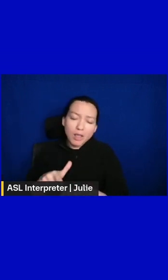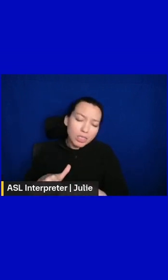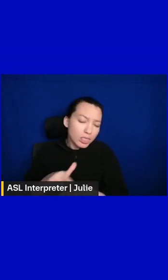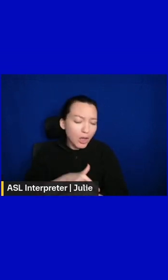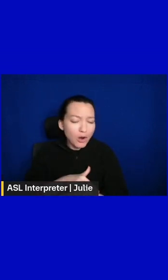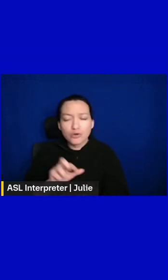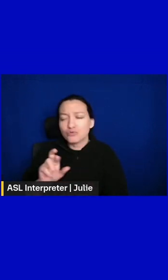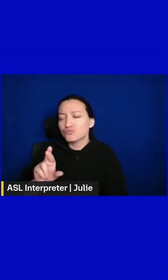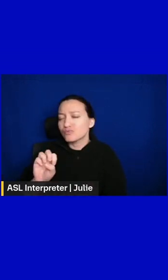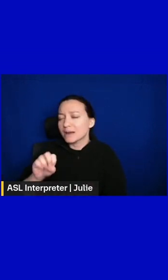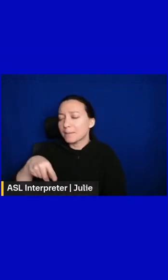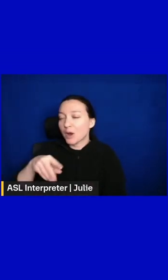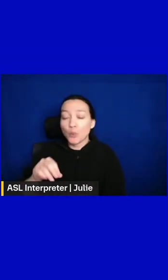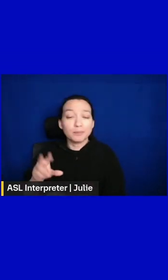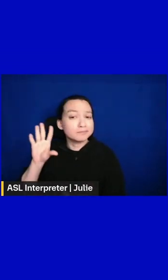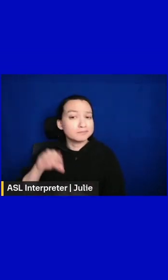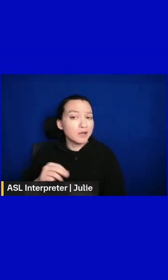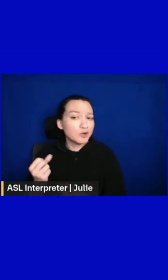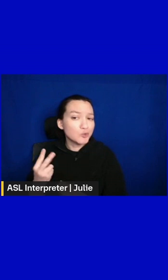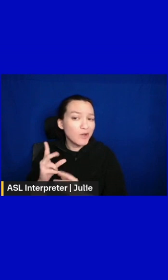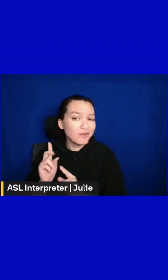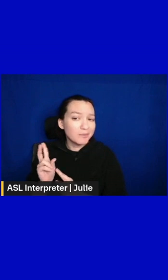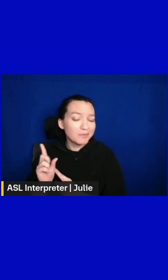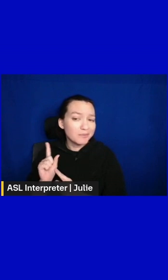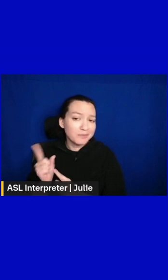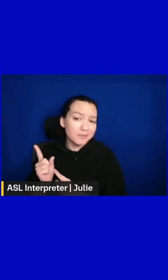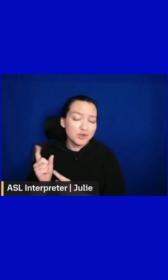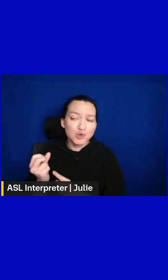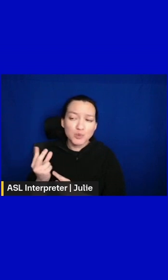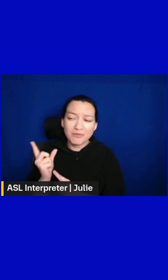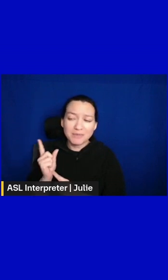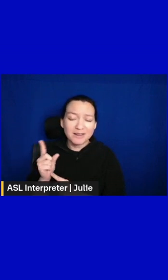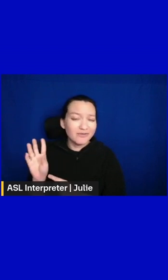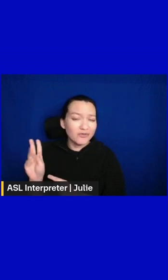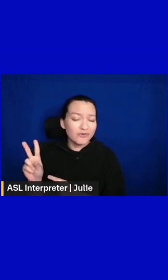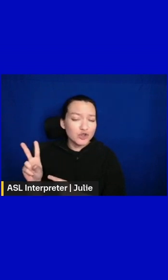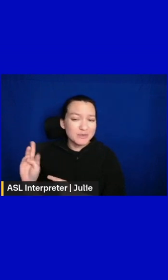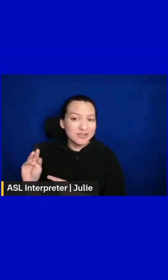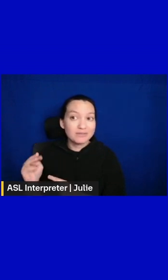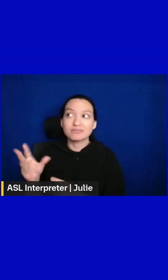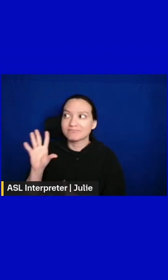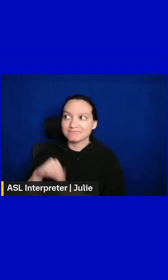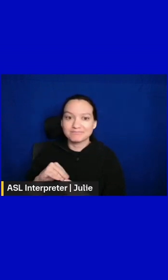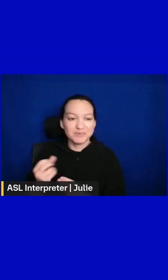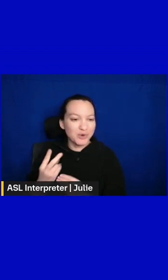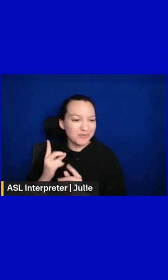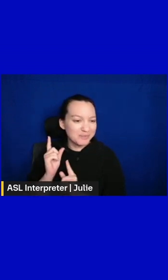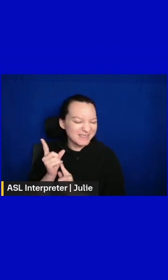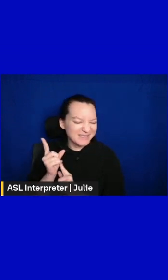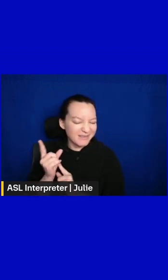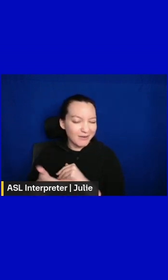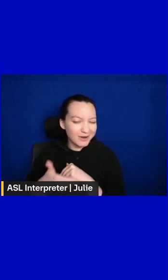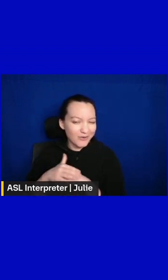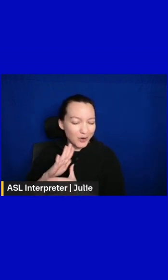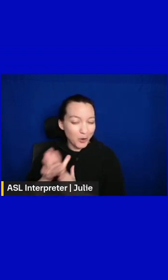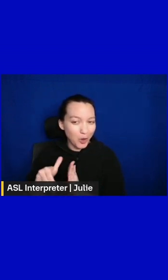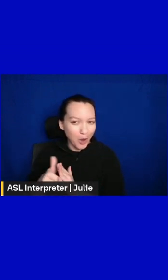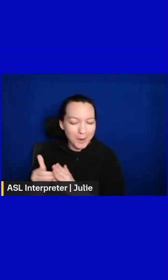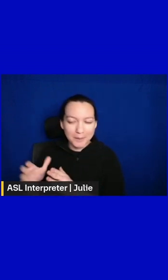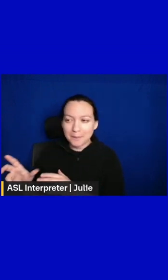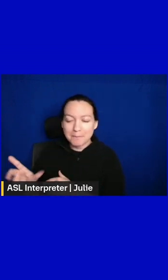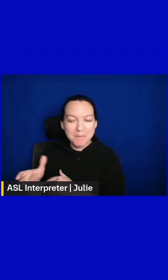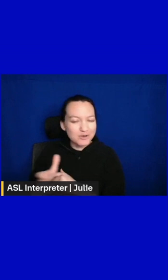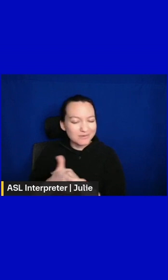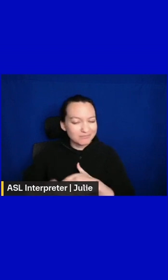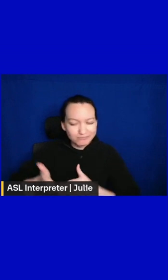repo. So that was 12 minutes on my virtual machines. My total runtime was 12 minutes. I've now covered all of my modules to verify